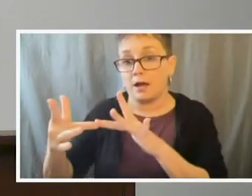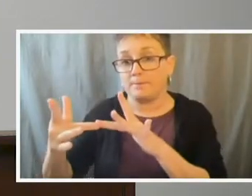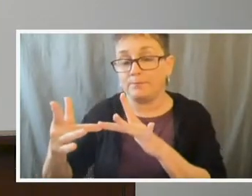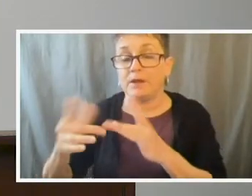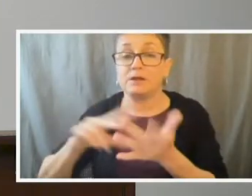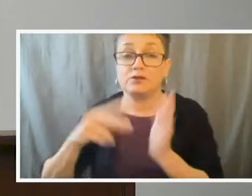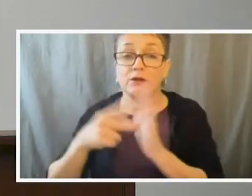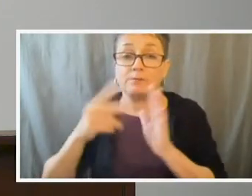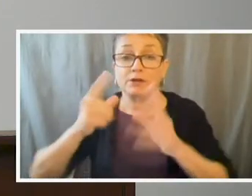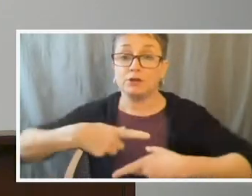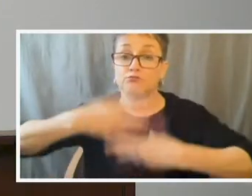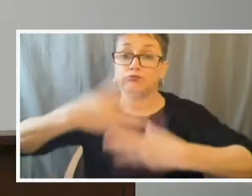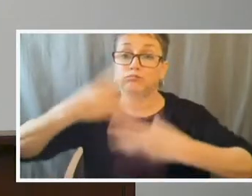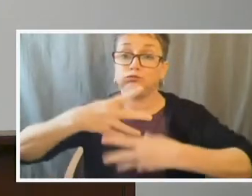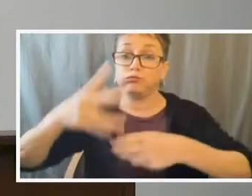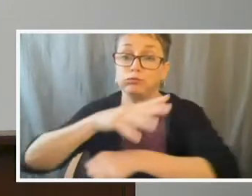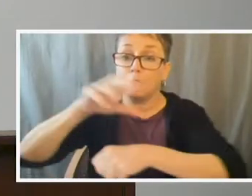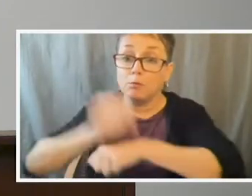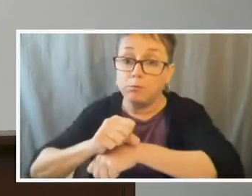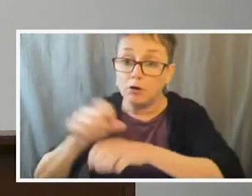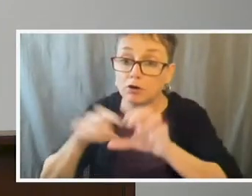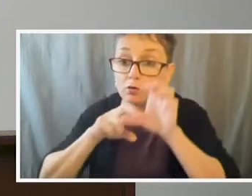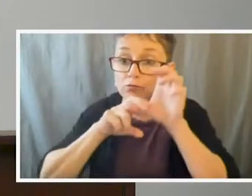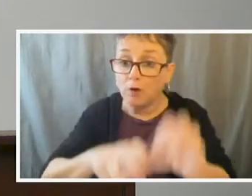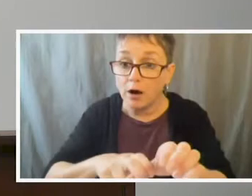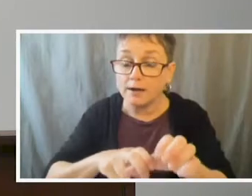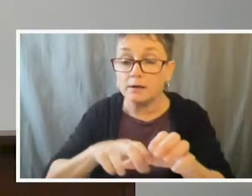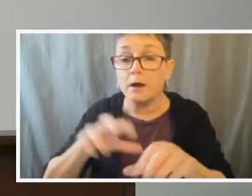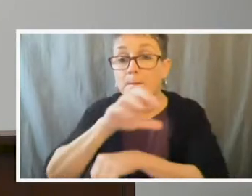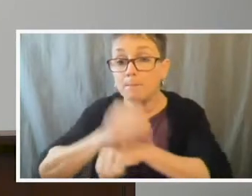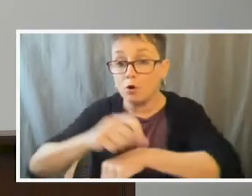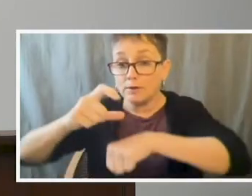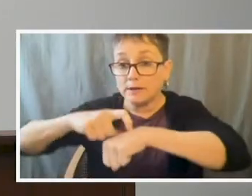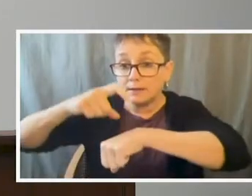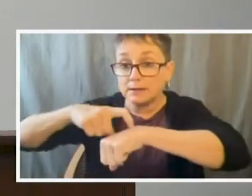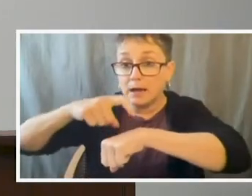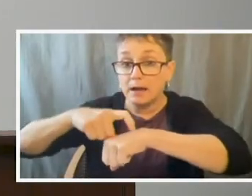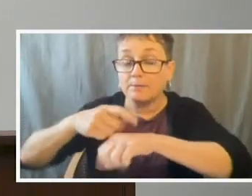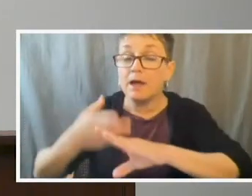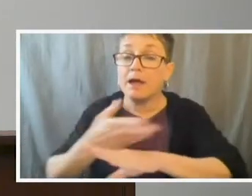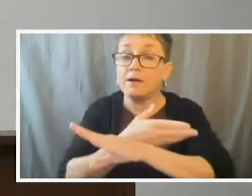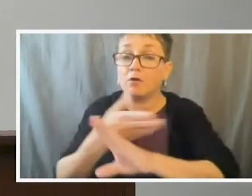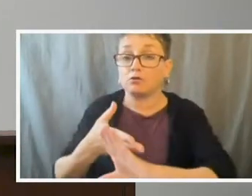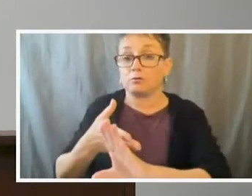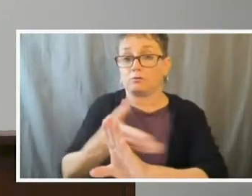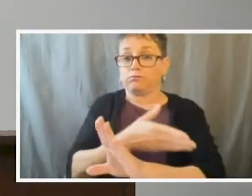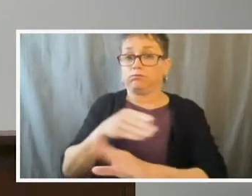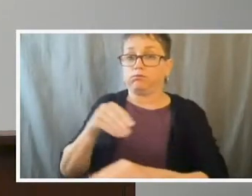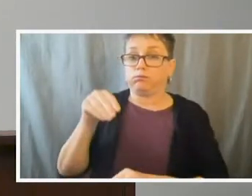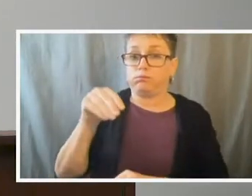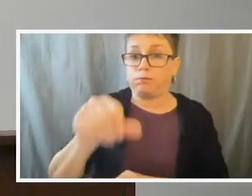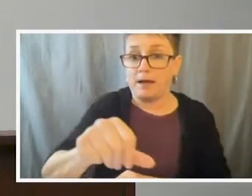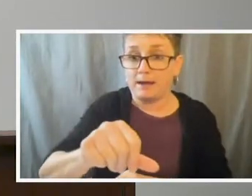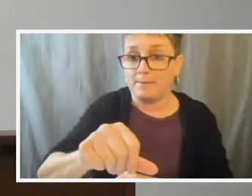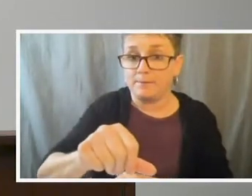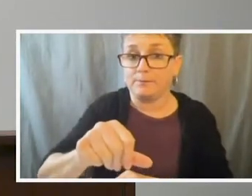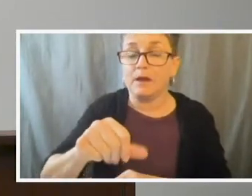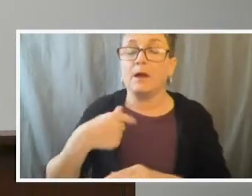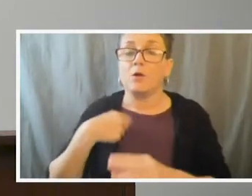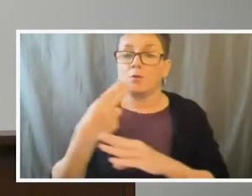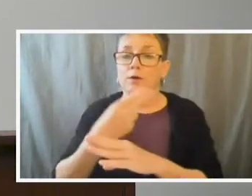rides, check the estimated time of arrival of the pickup vehicle, and prepay fares electronically through a feature we named Easy